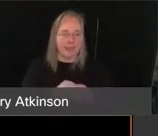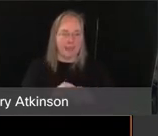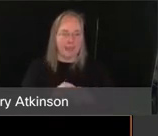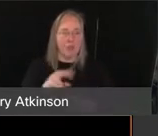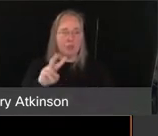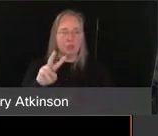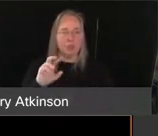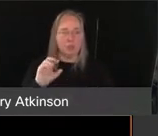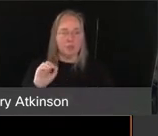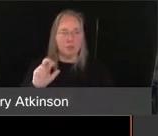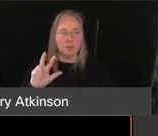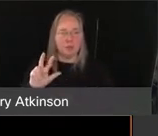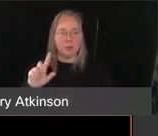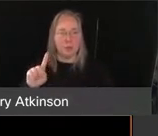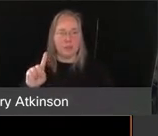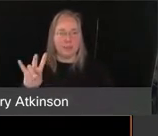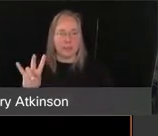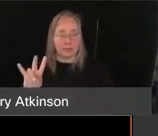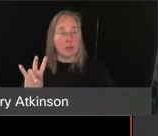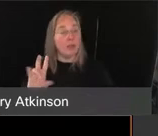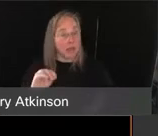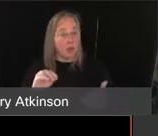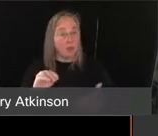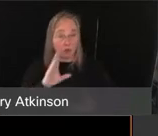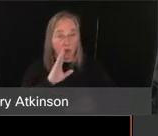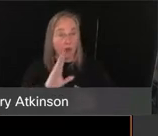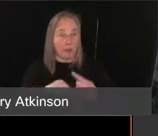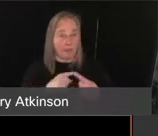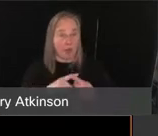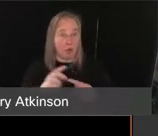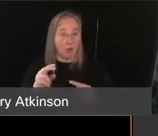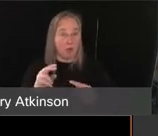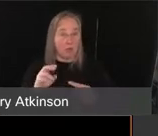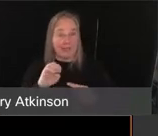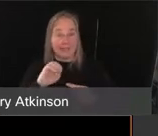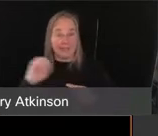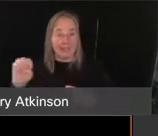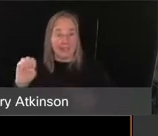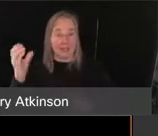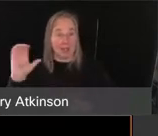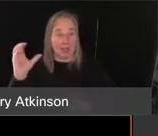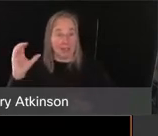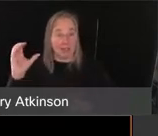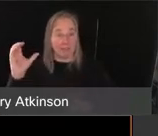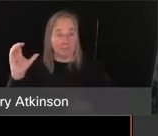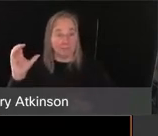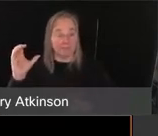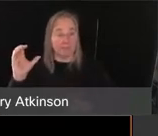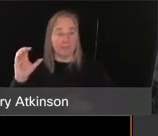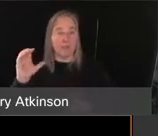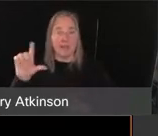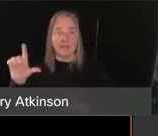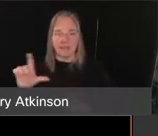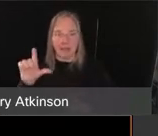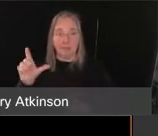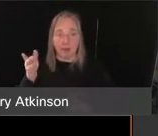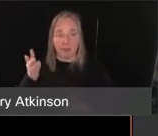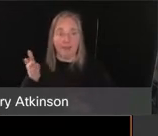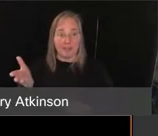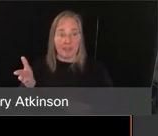But actually, in speaking of North Columbia, or East Columbia, excuse me, the library there adjacent to